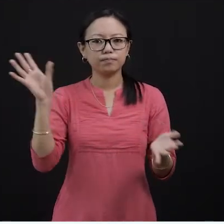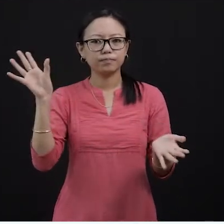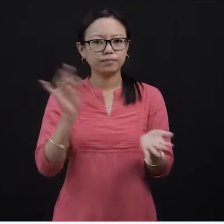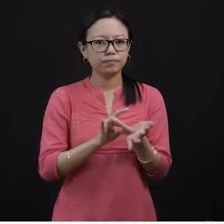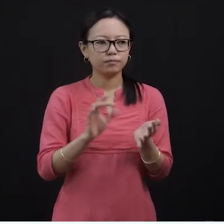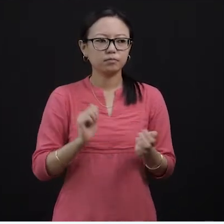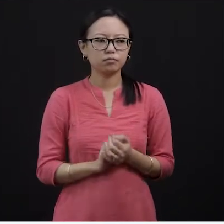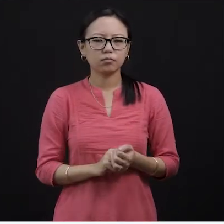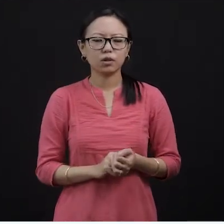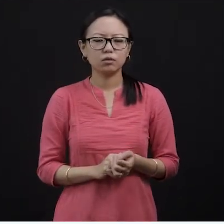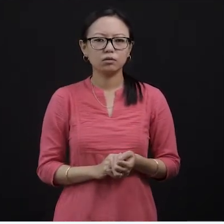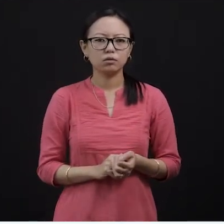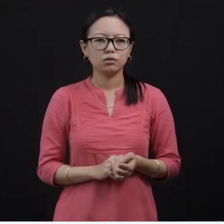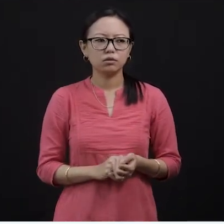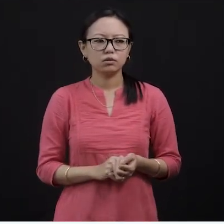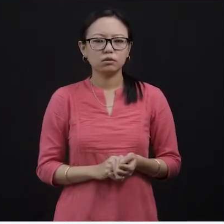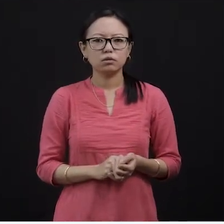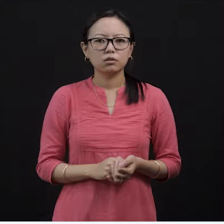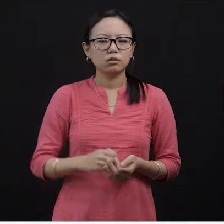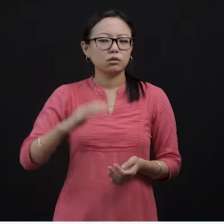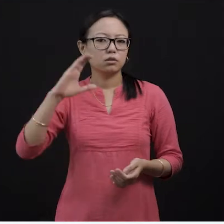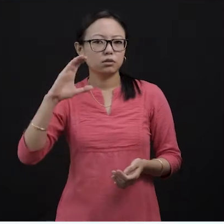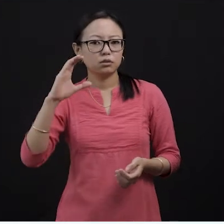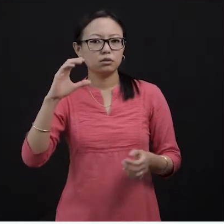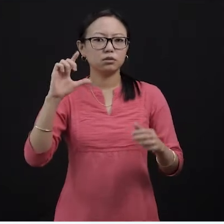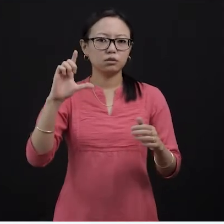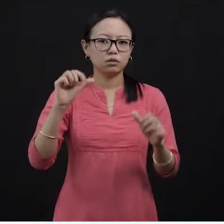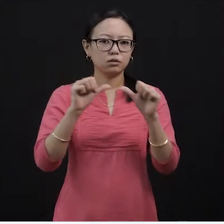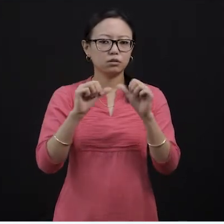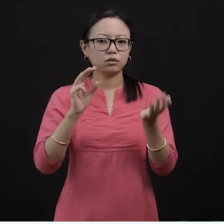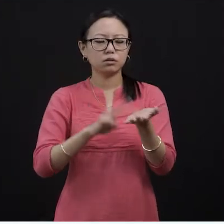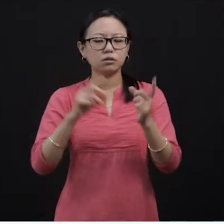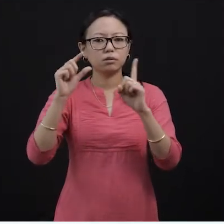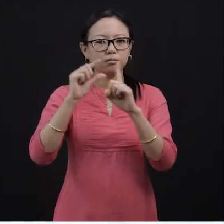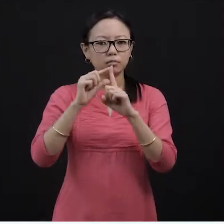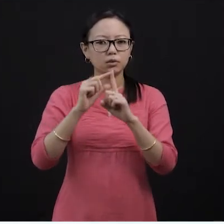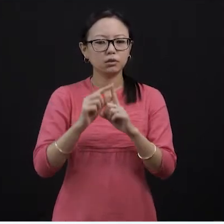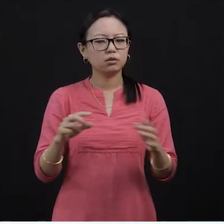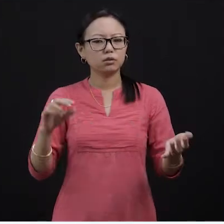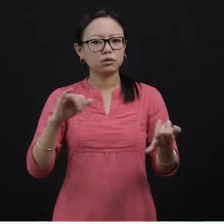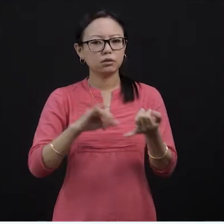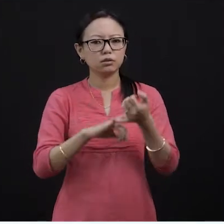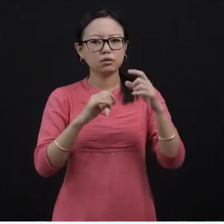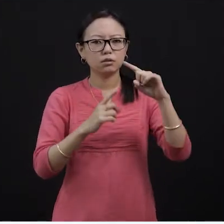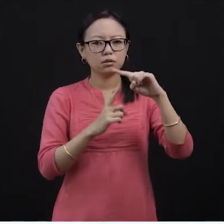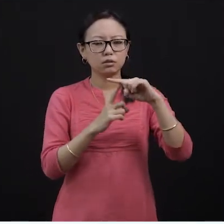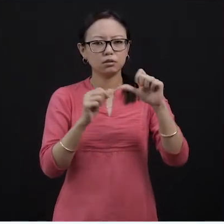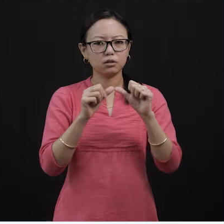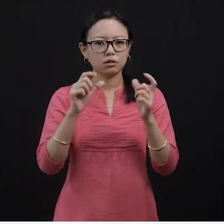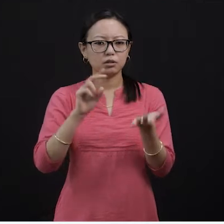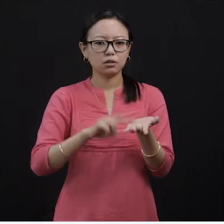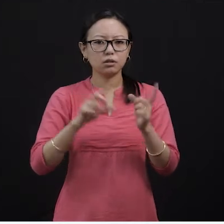a clamp stand, okay, a stand. And we need a paper clip.